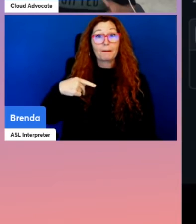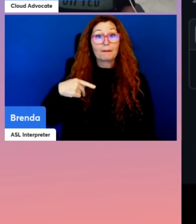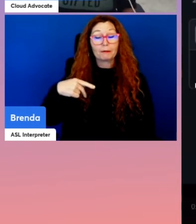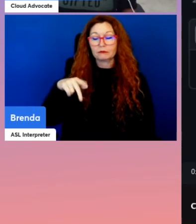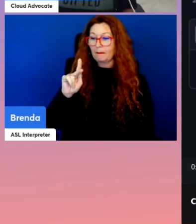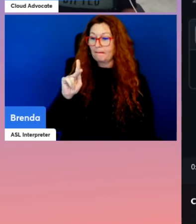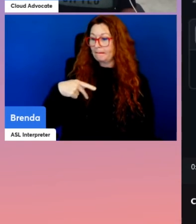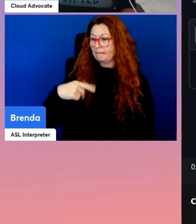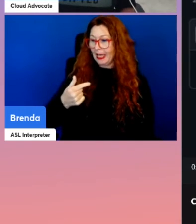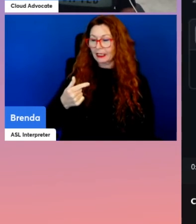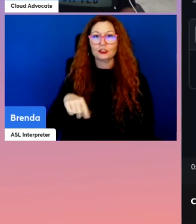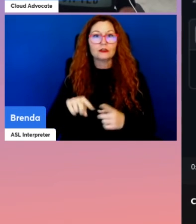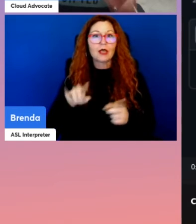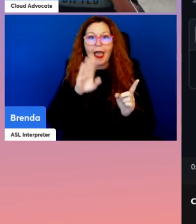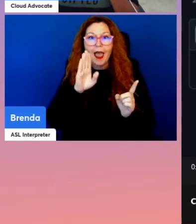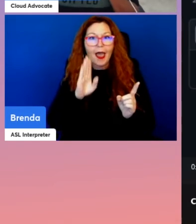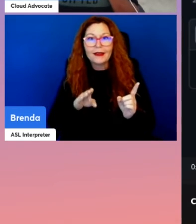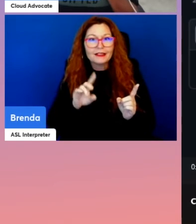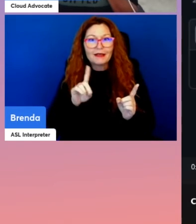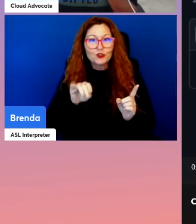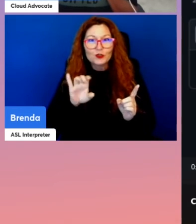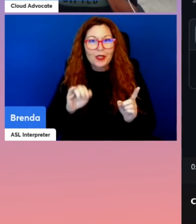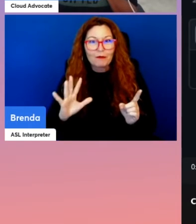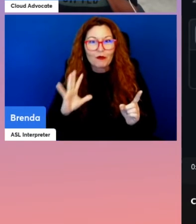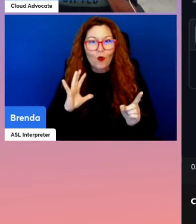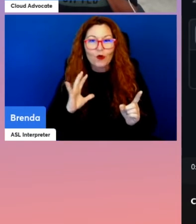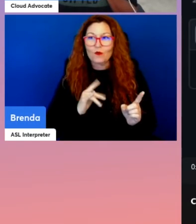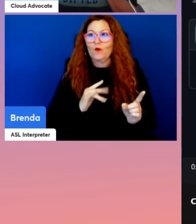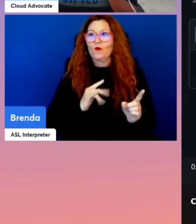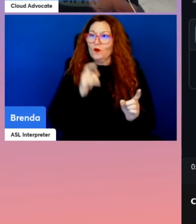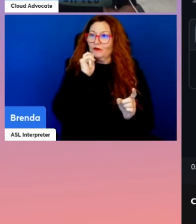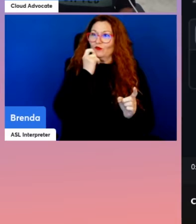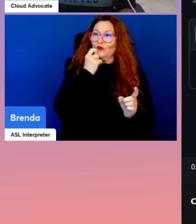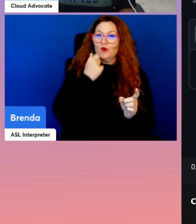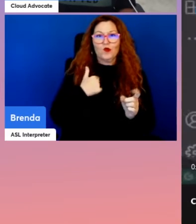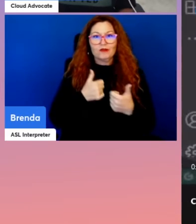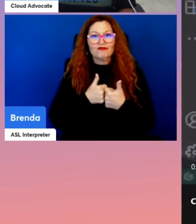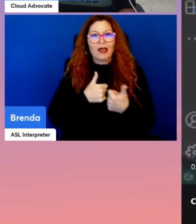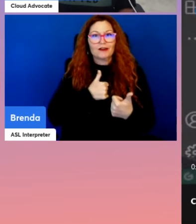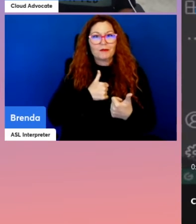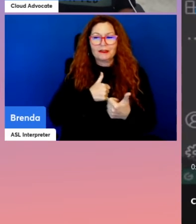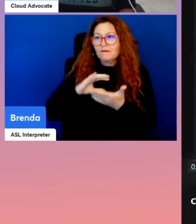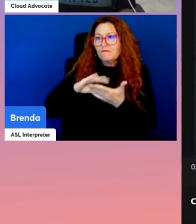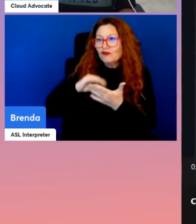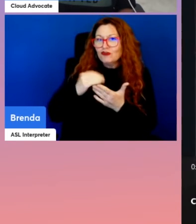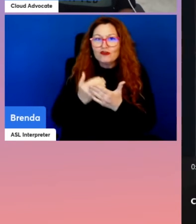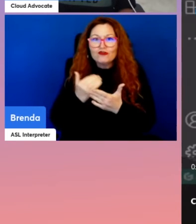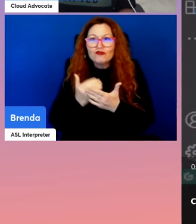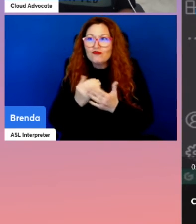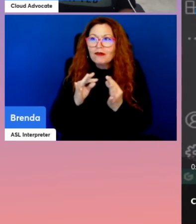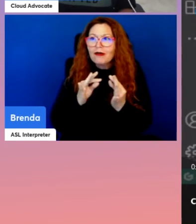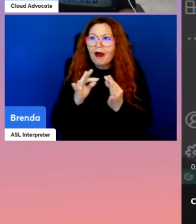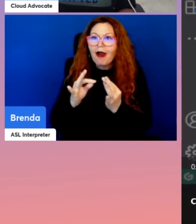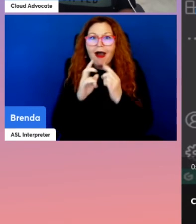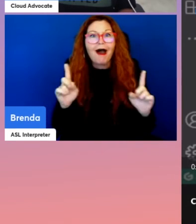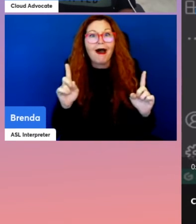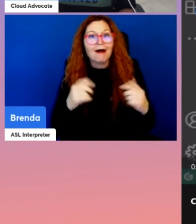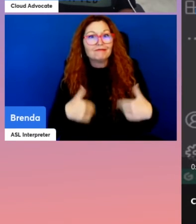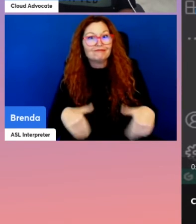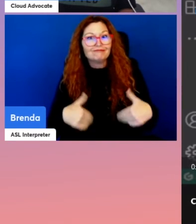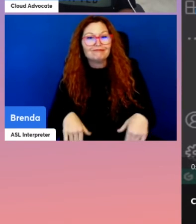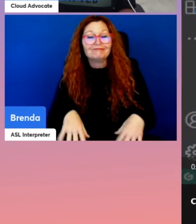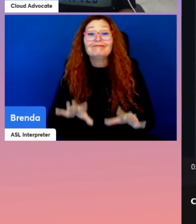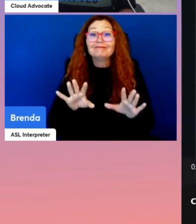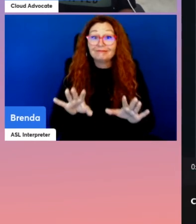cool because I had never done that before. So that was a personal challenge for myself. All right, so now we have it,